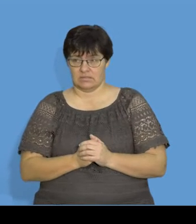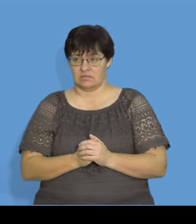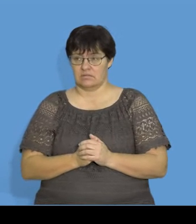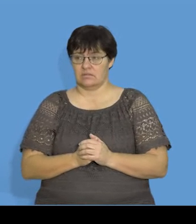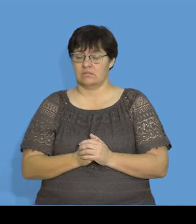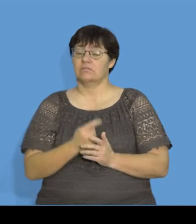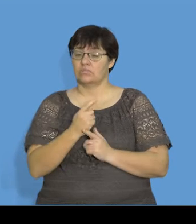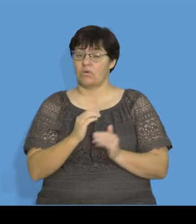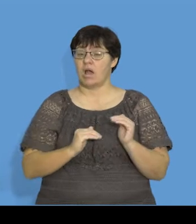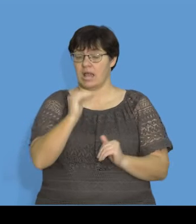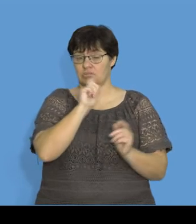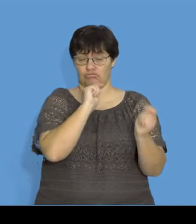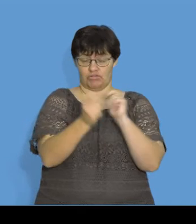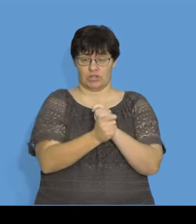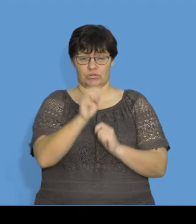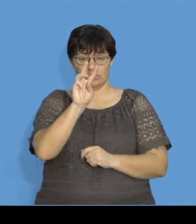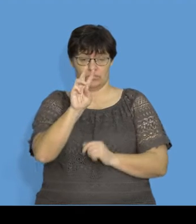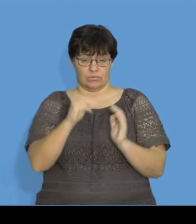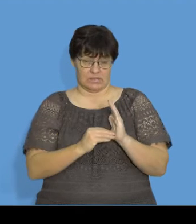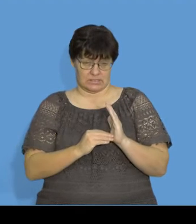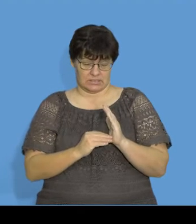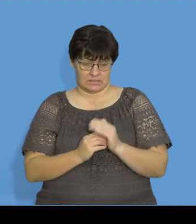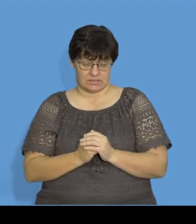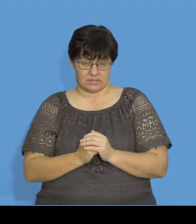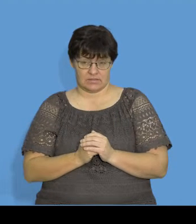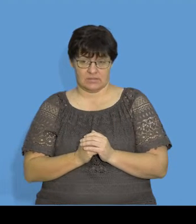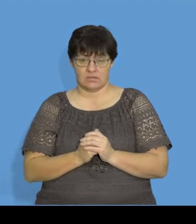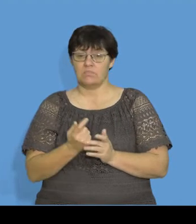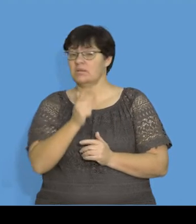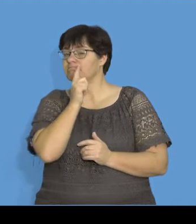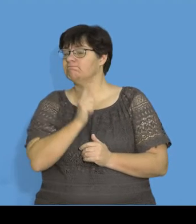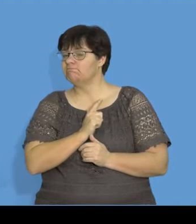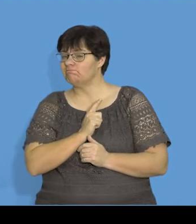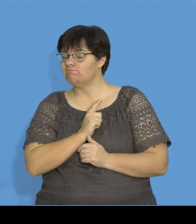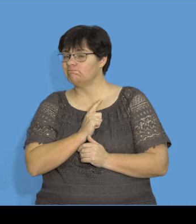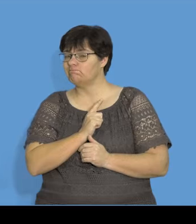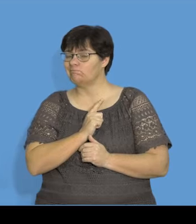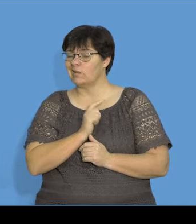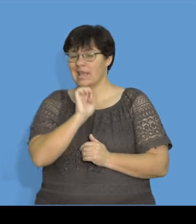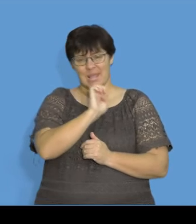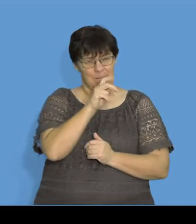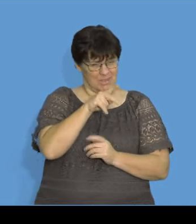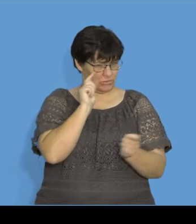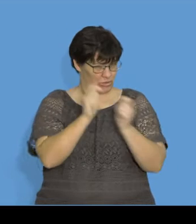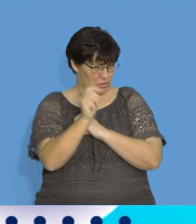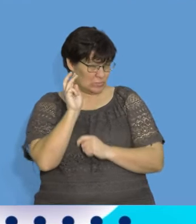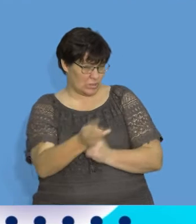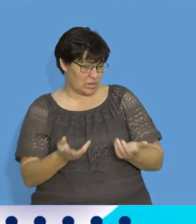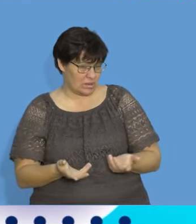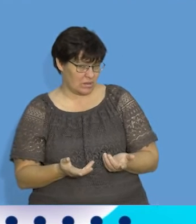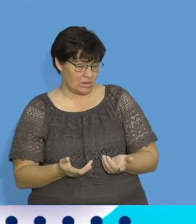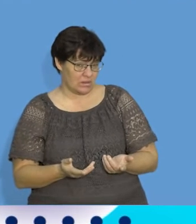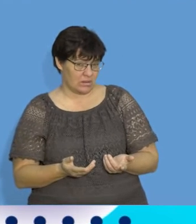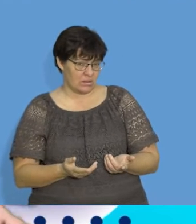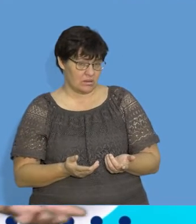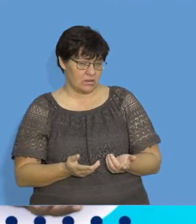now change this height to 2 meters, we now need to say to ourselves, well, will the potential energy change?